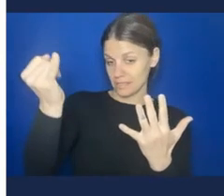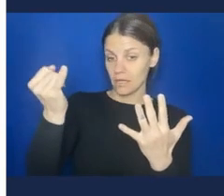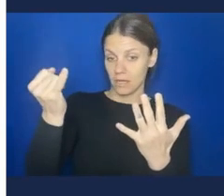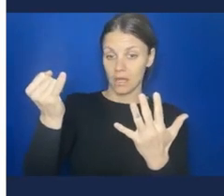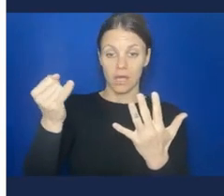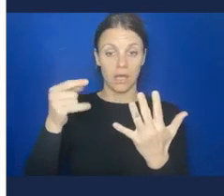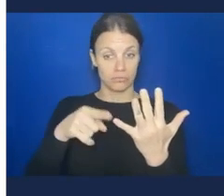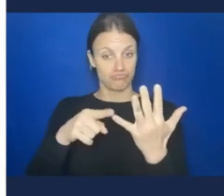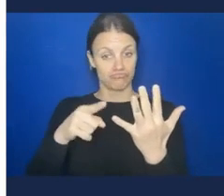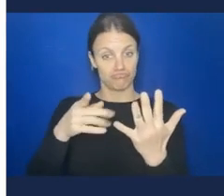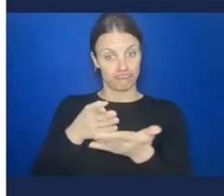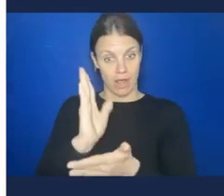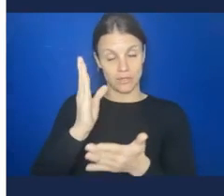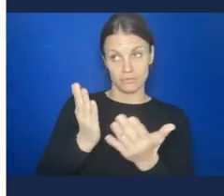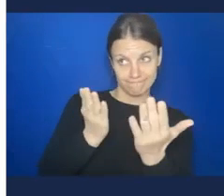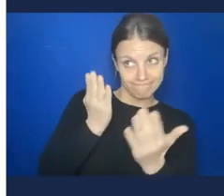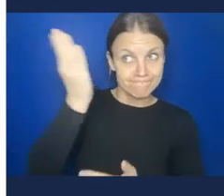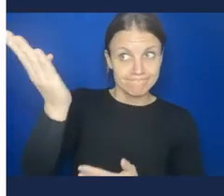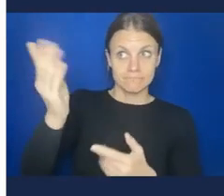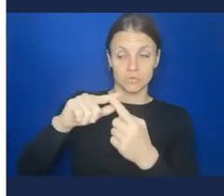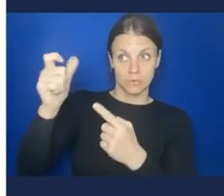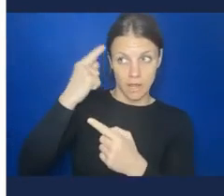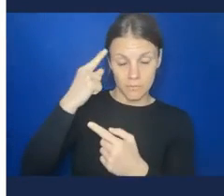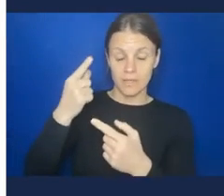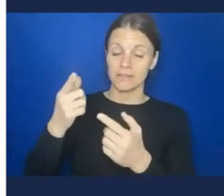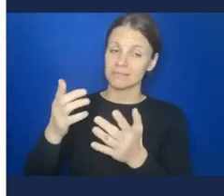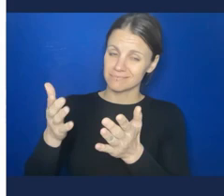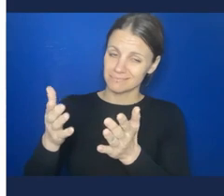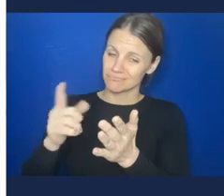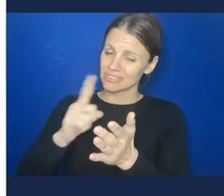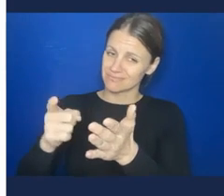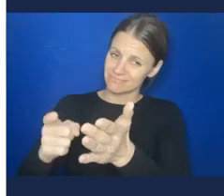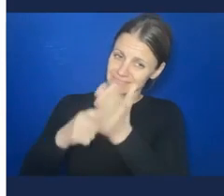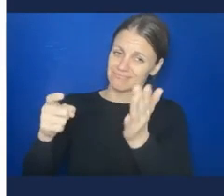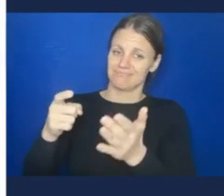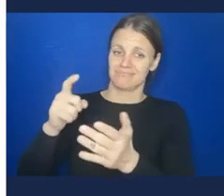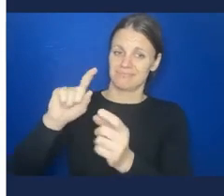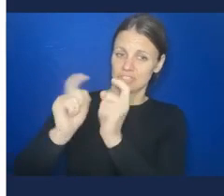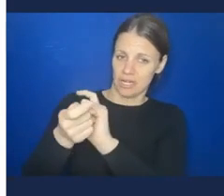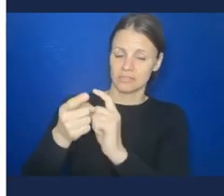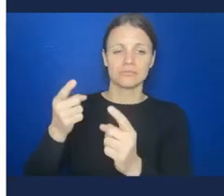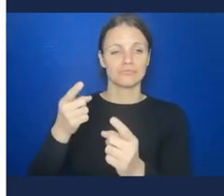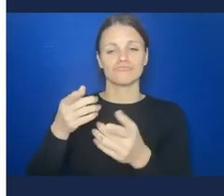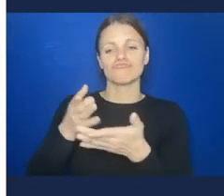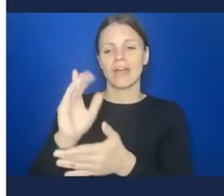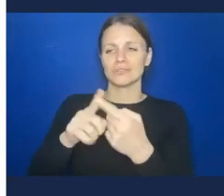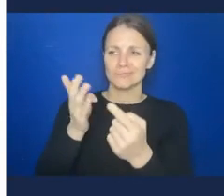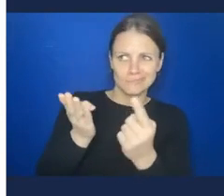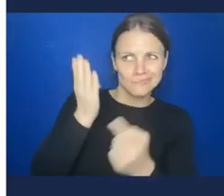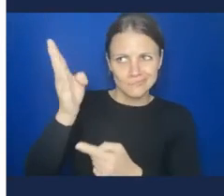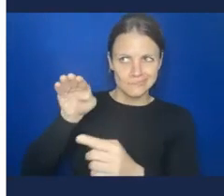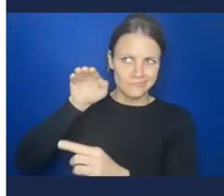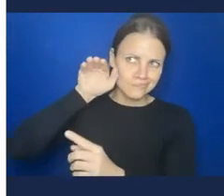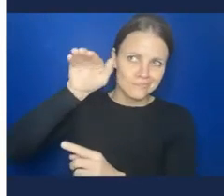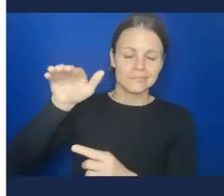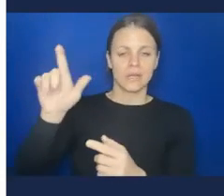of government and demand change in the society, the right to petition the government. So charting these freedoms from